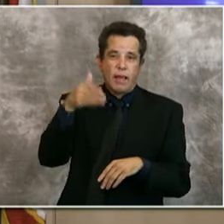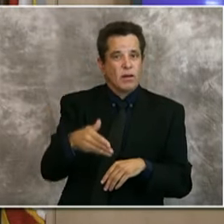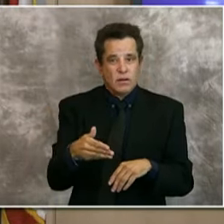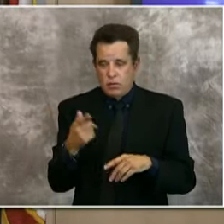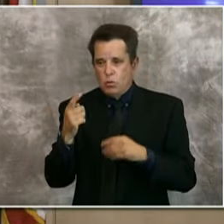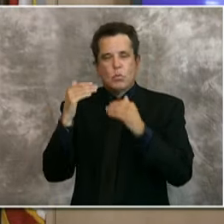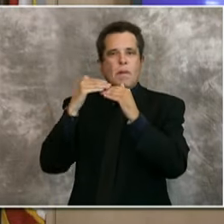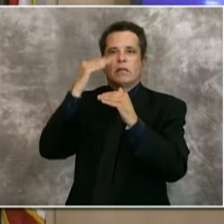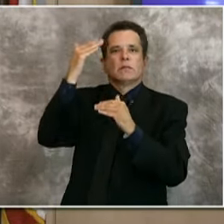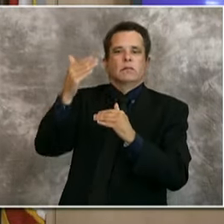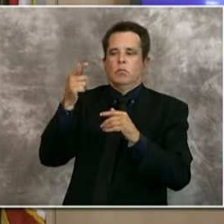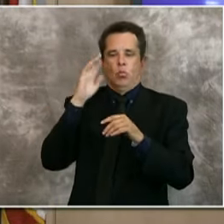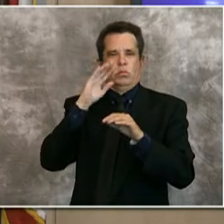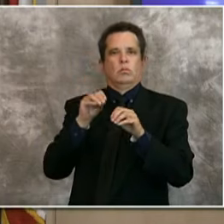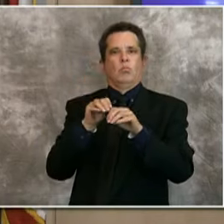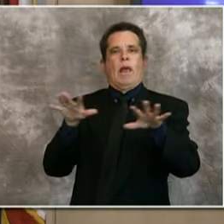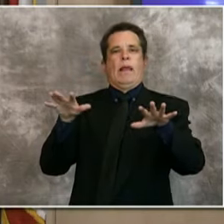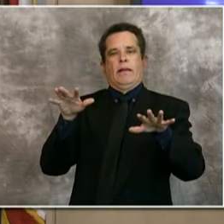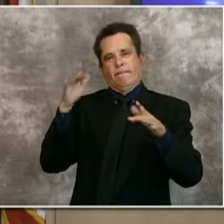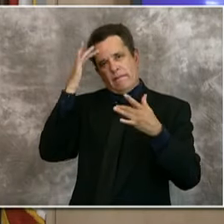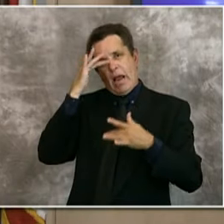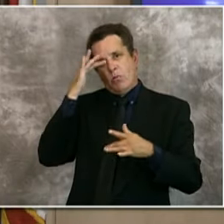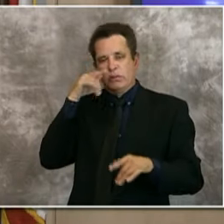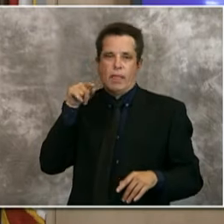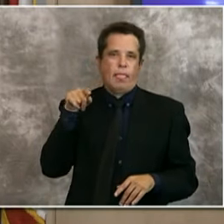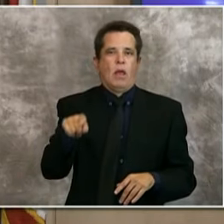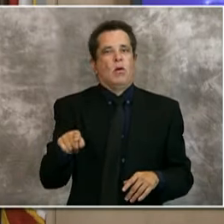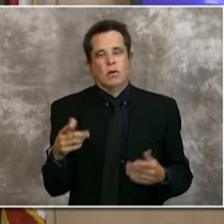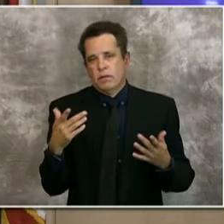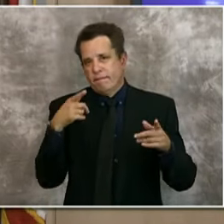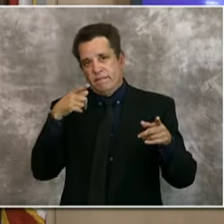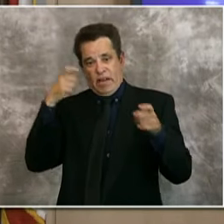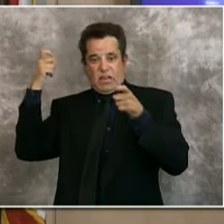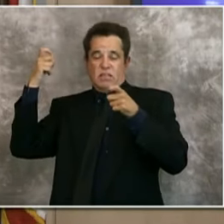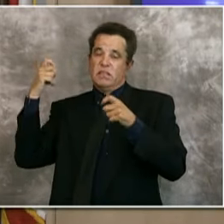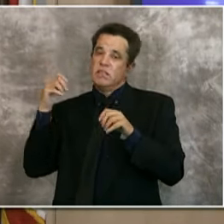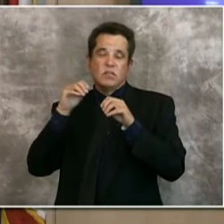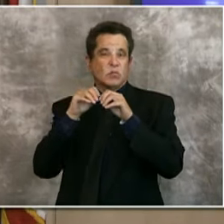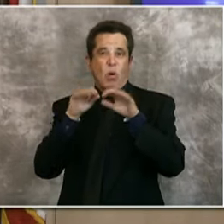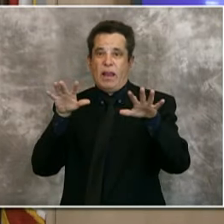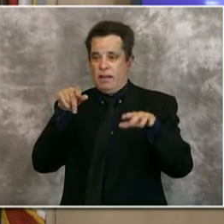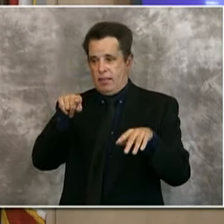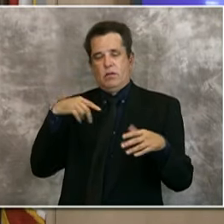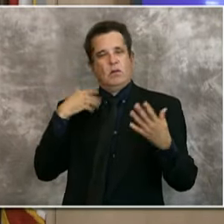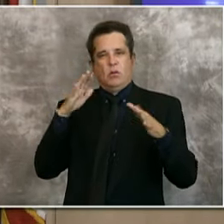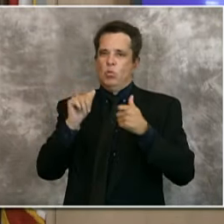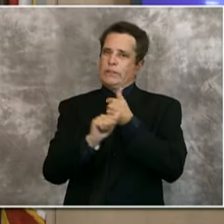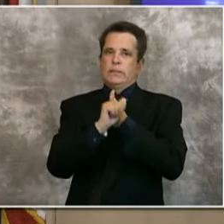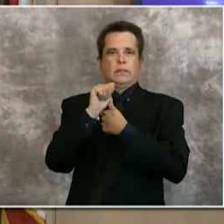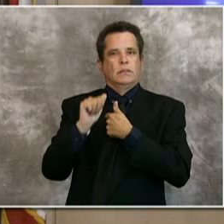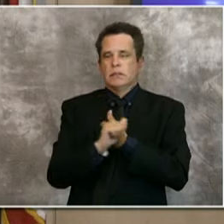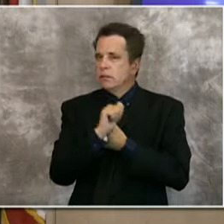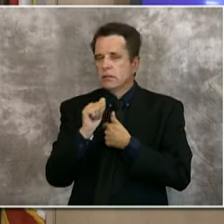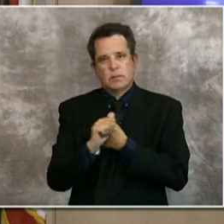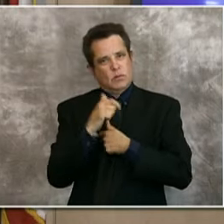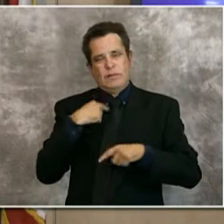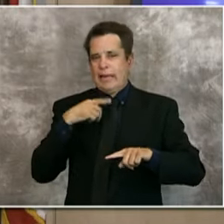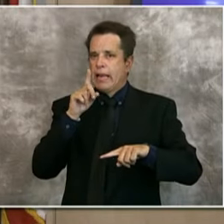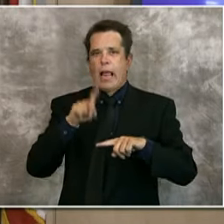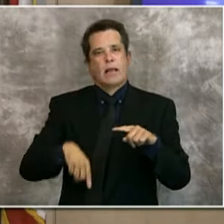and accelerating the spread of the virus. It is a risk we do not want to